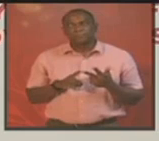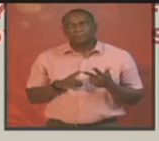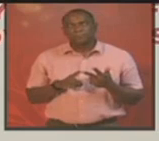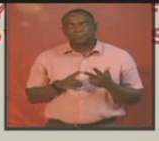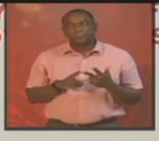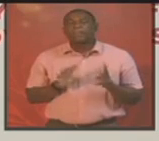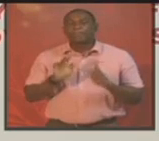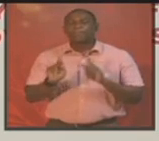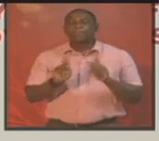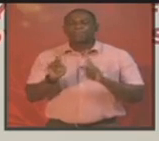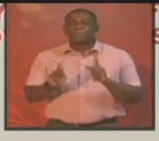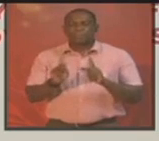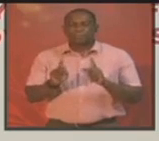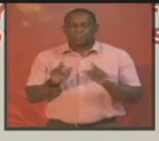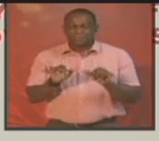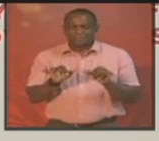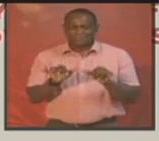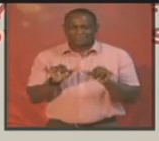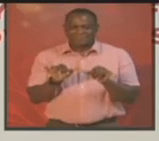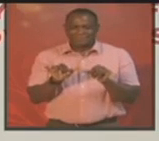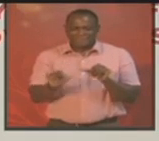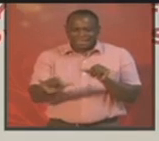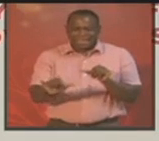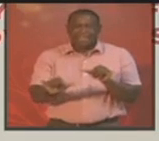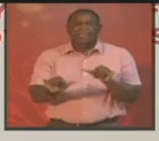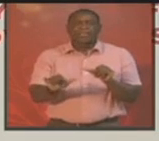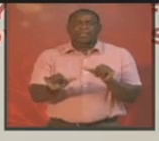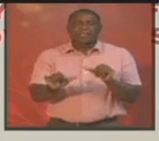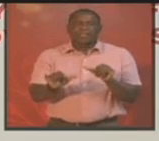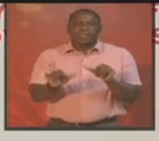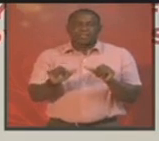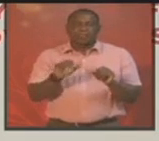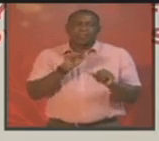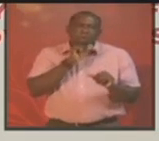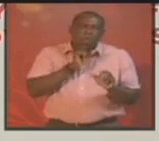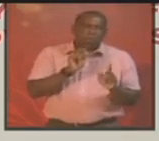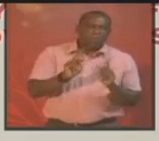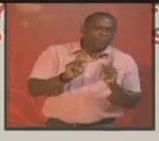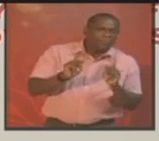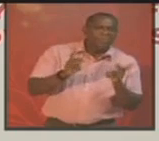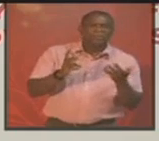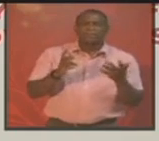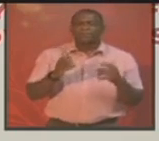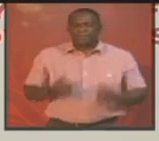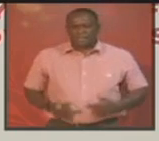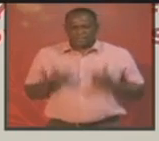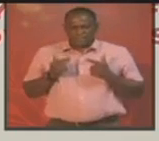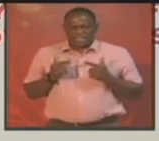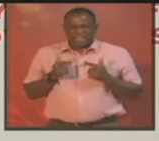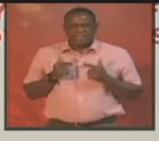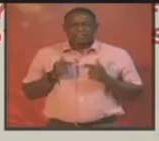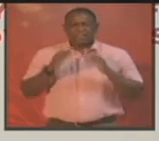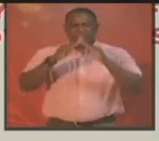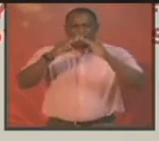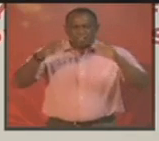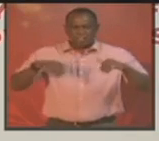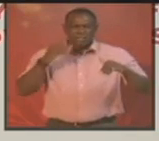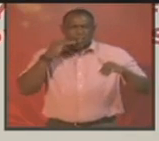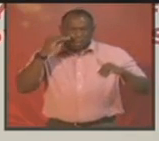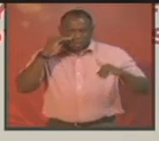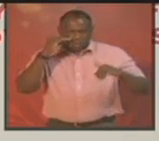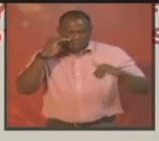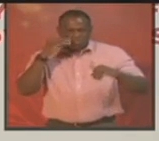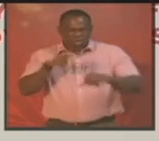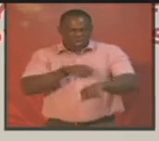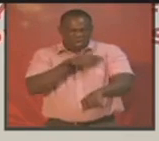long-stay homes. We have already gotten an indicative number of, I believe, 900 out of the total population